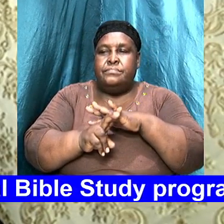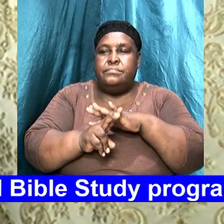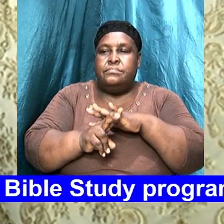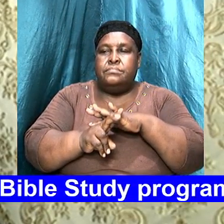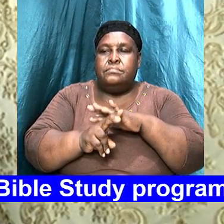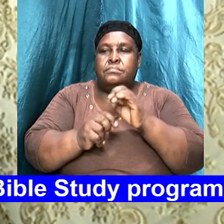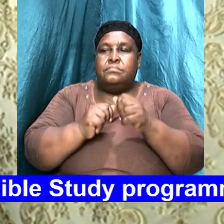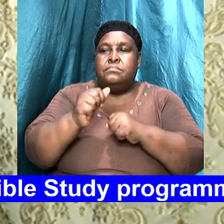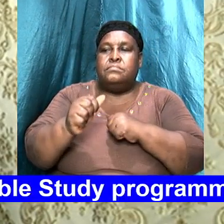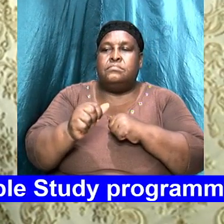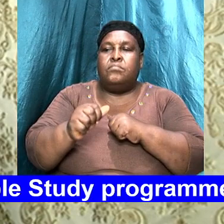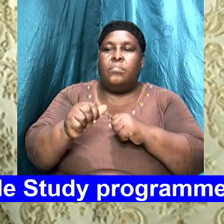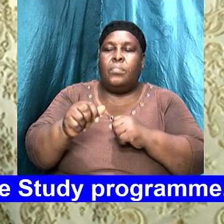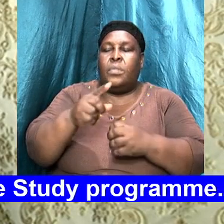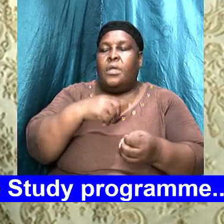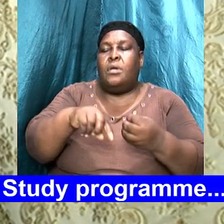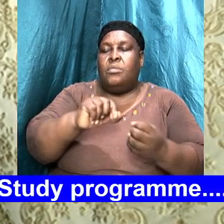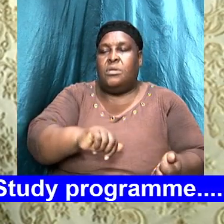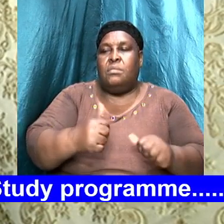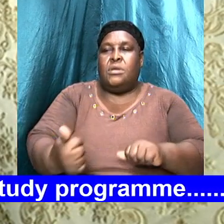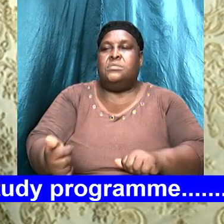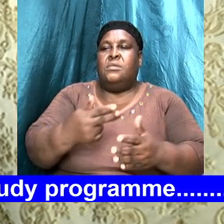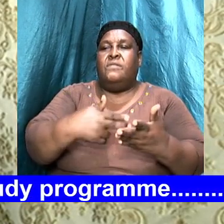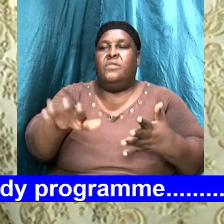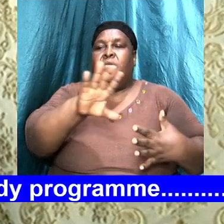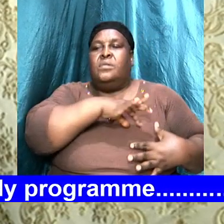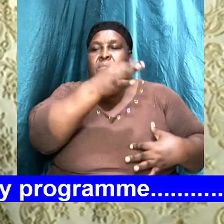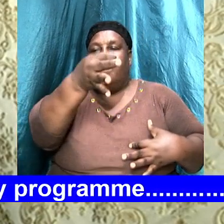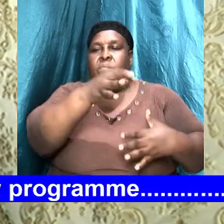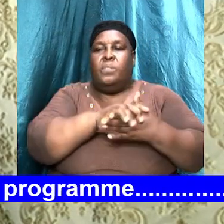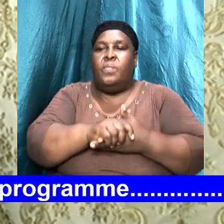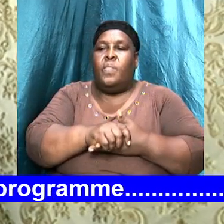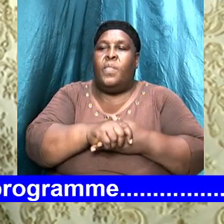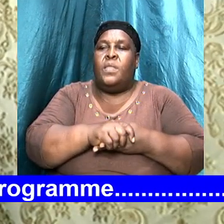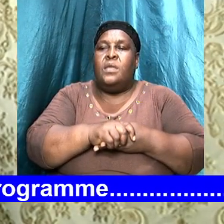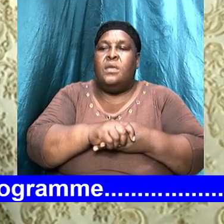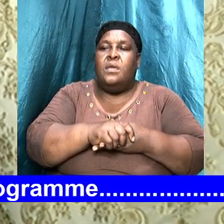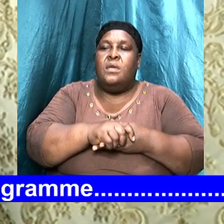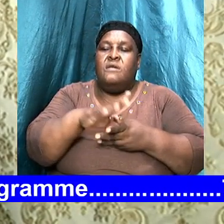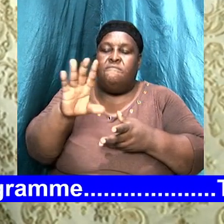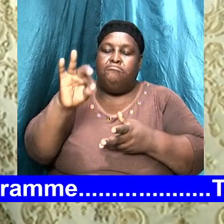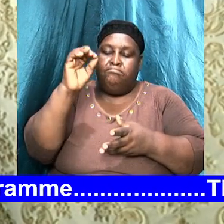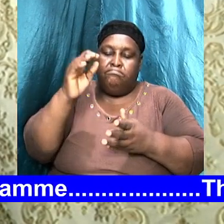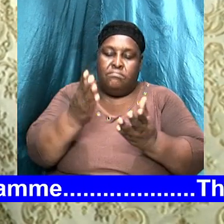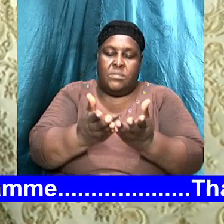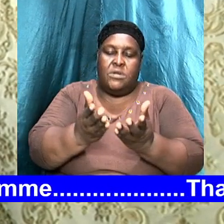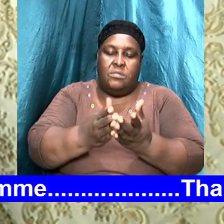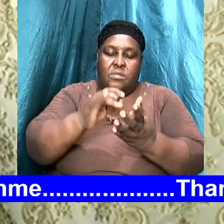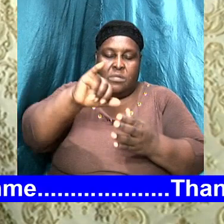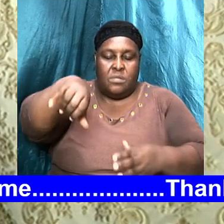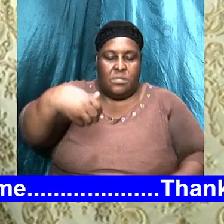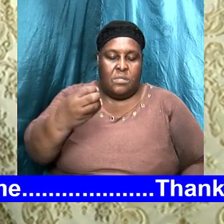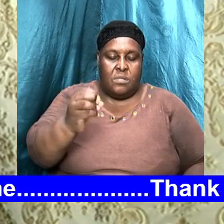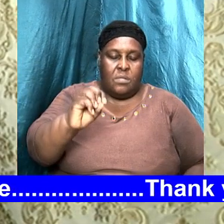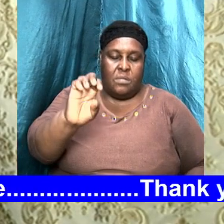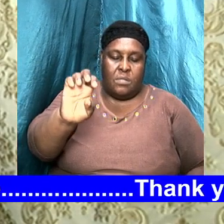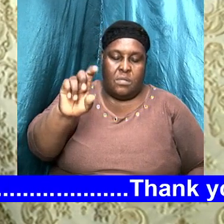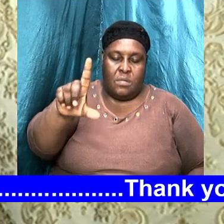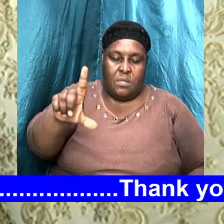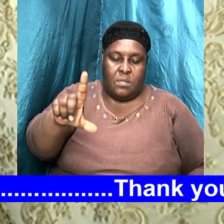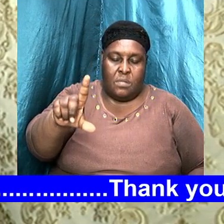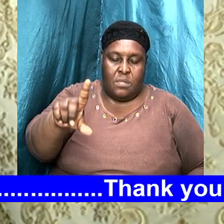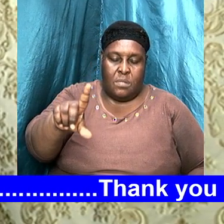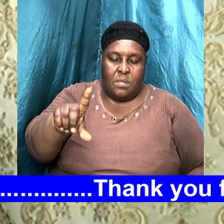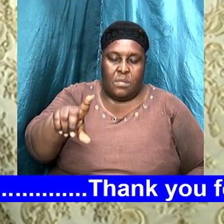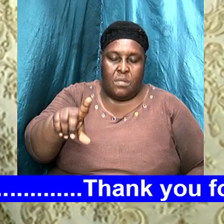about the baptism of the Holy Spirit it is found in the book of Joel some 800 years before Christ